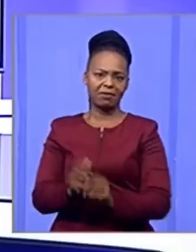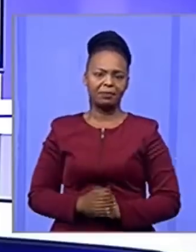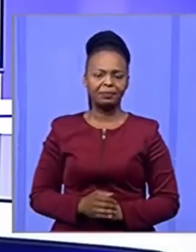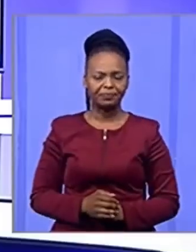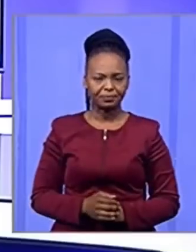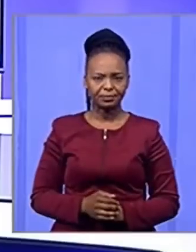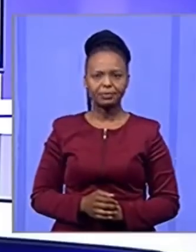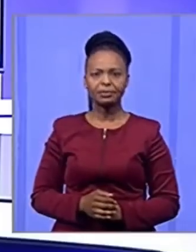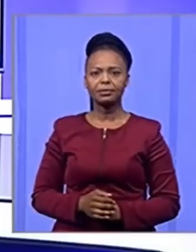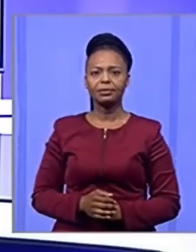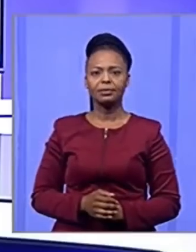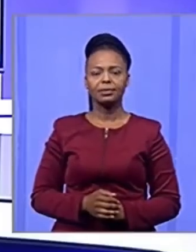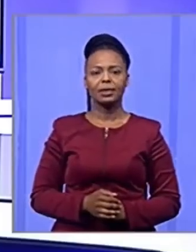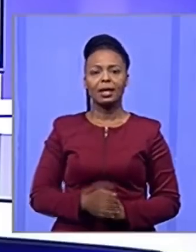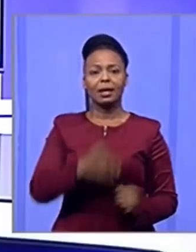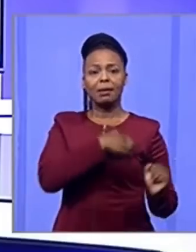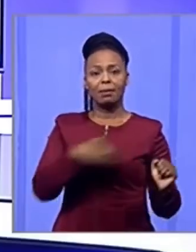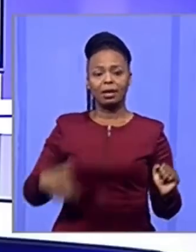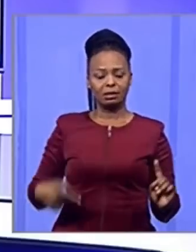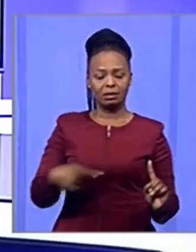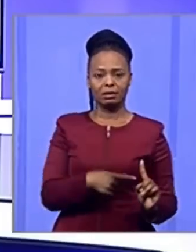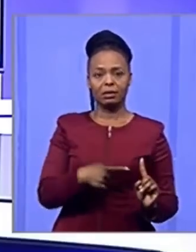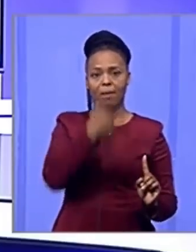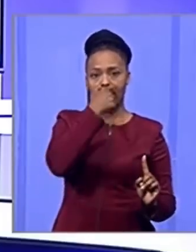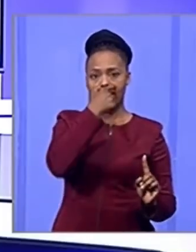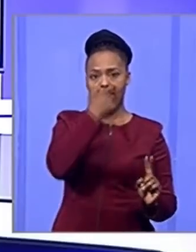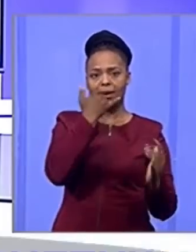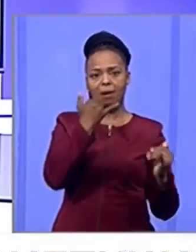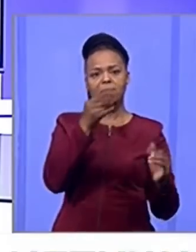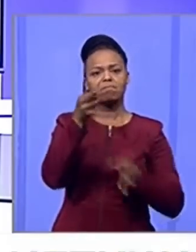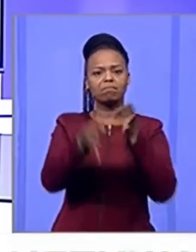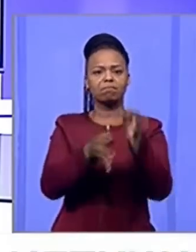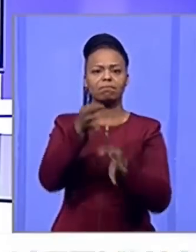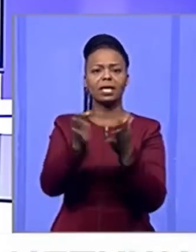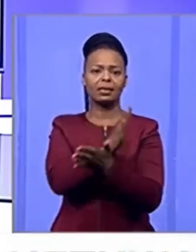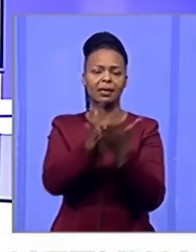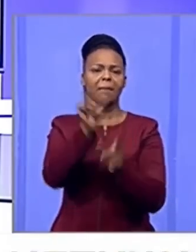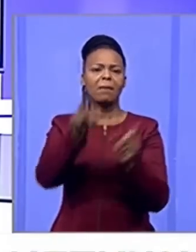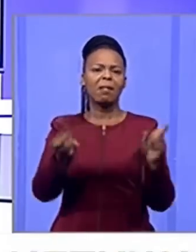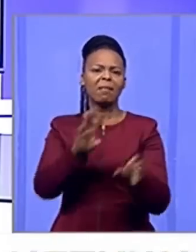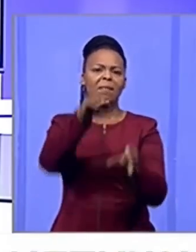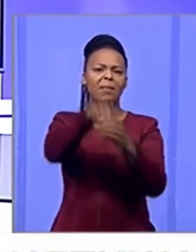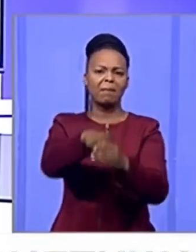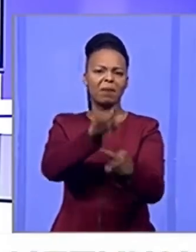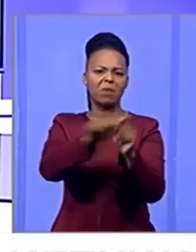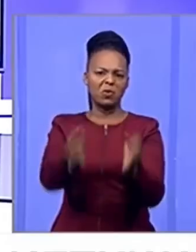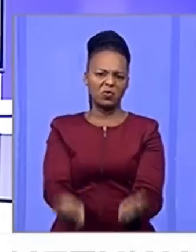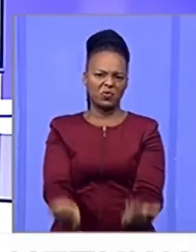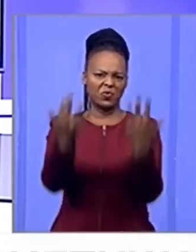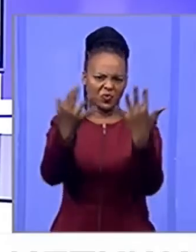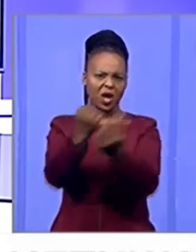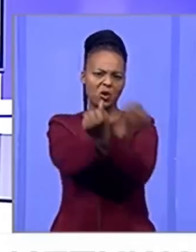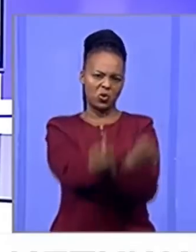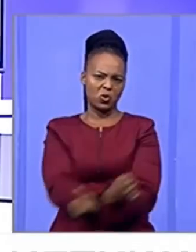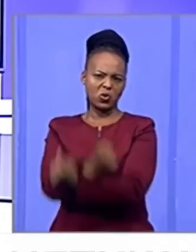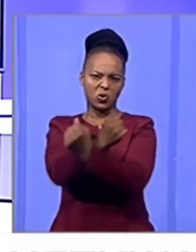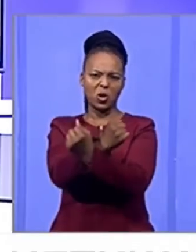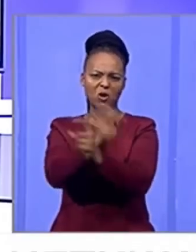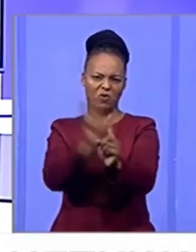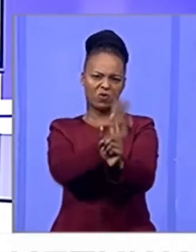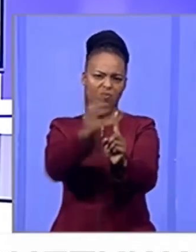Go sa le bjalo mopresidente Cyril Ramaphosa o re bao ba amegago ditiragalong tša go tšhungwa ga dilori ba tla lebana